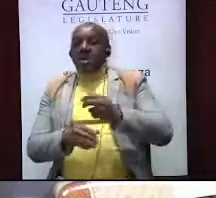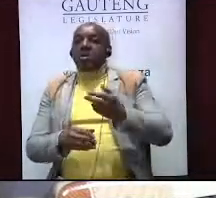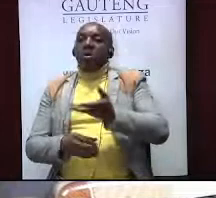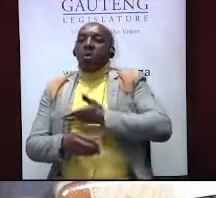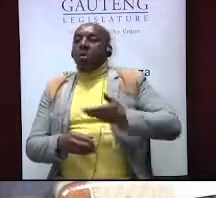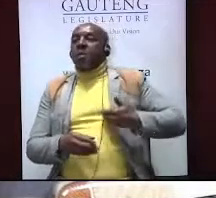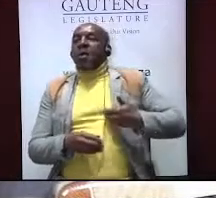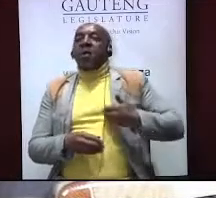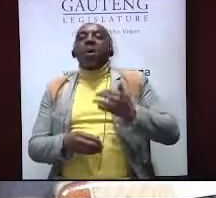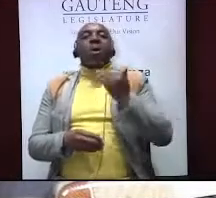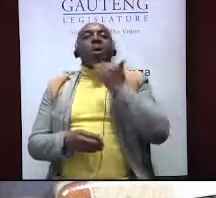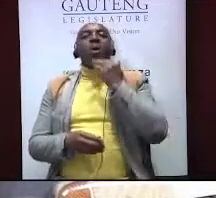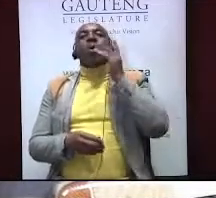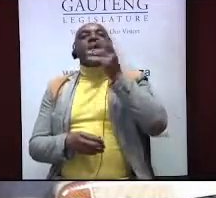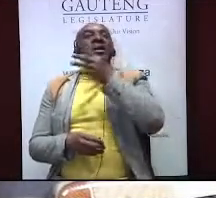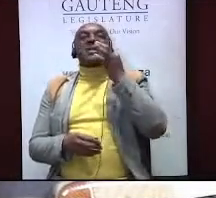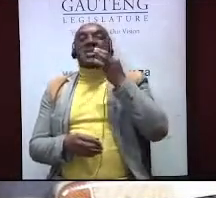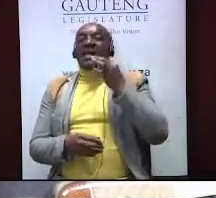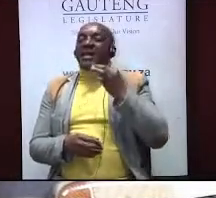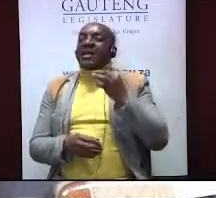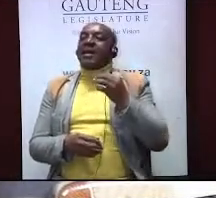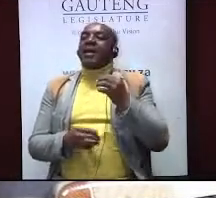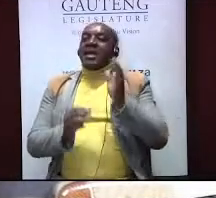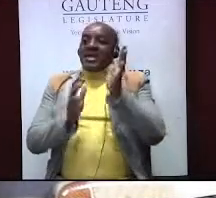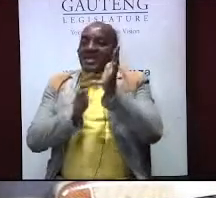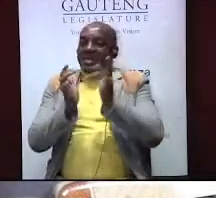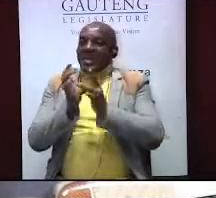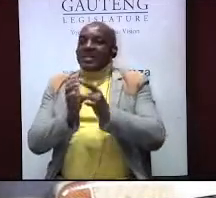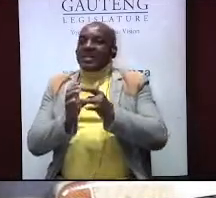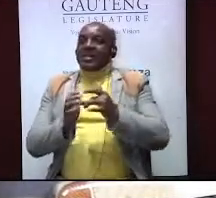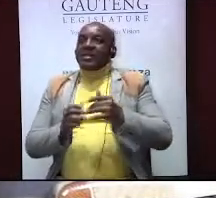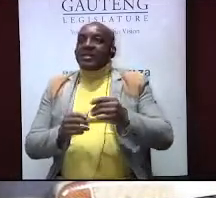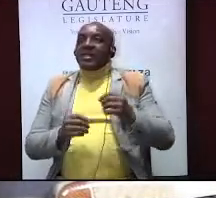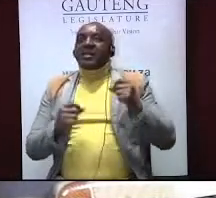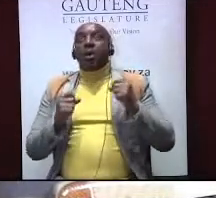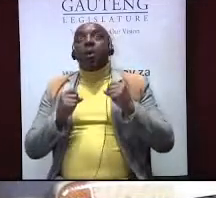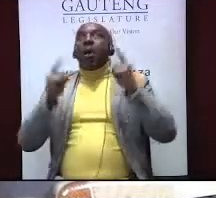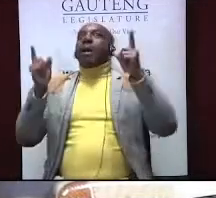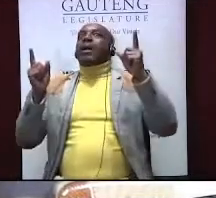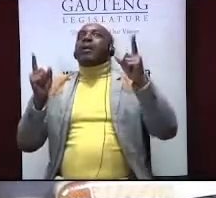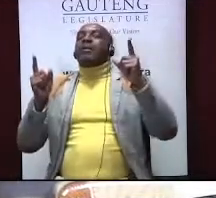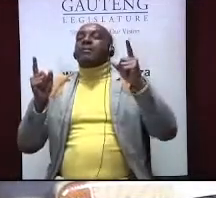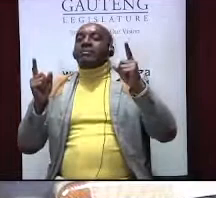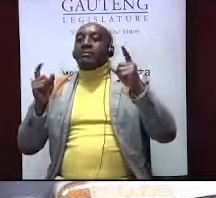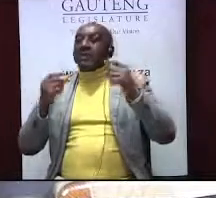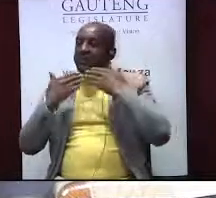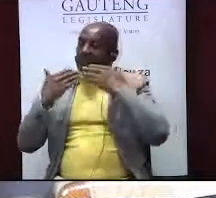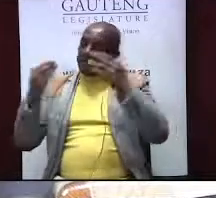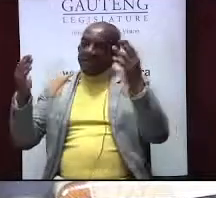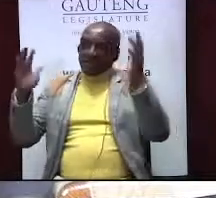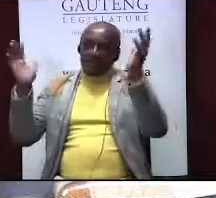o tswile. E seng bomme ba lelang bona le bana ba bona. Thank you.